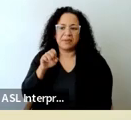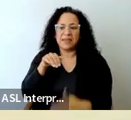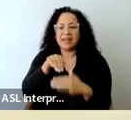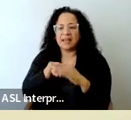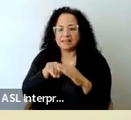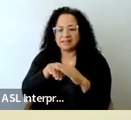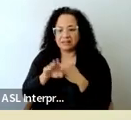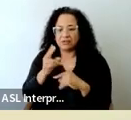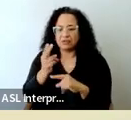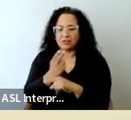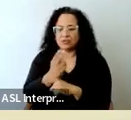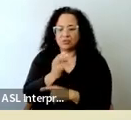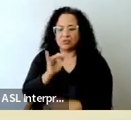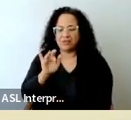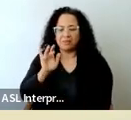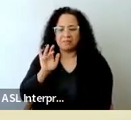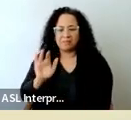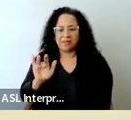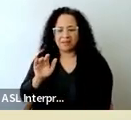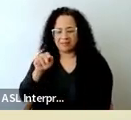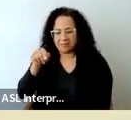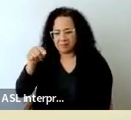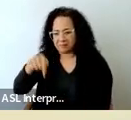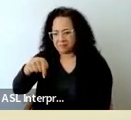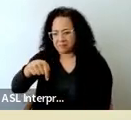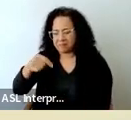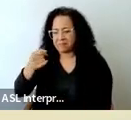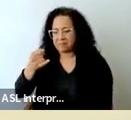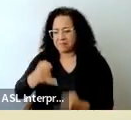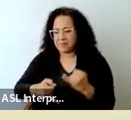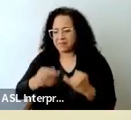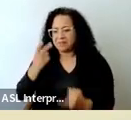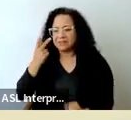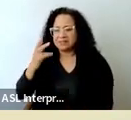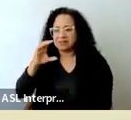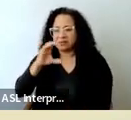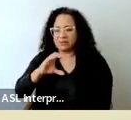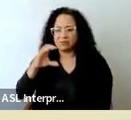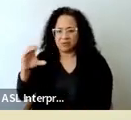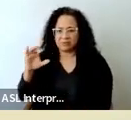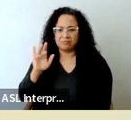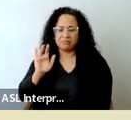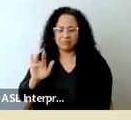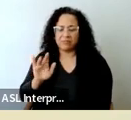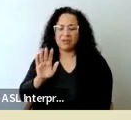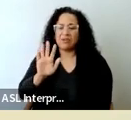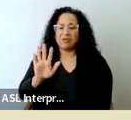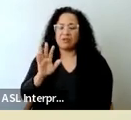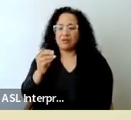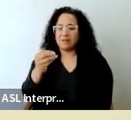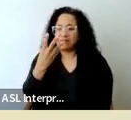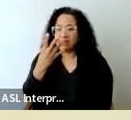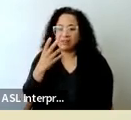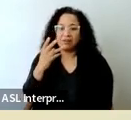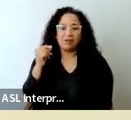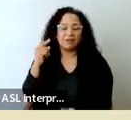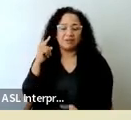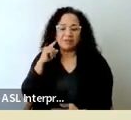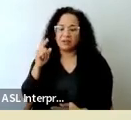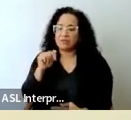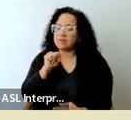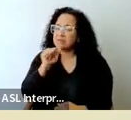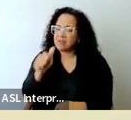accessed using the button at the bottom of your screen. Your video and audio will not be